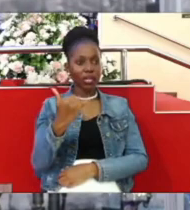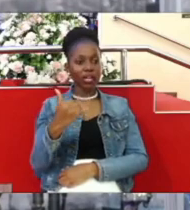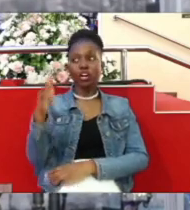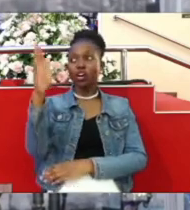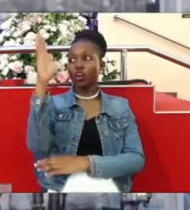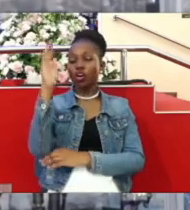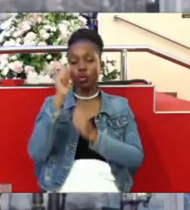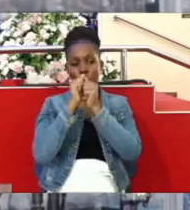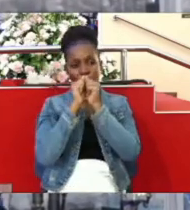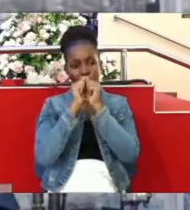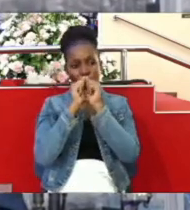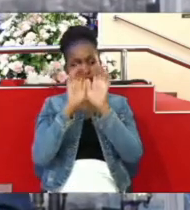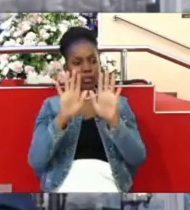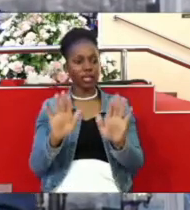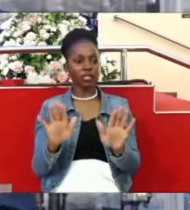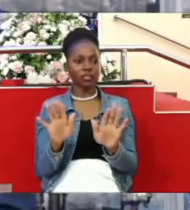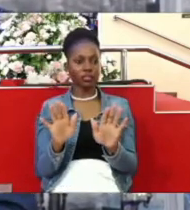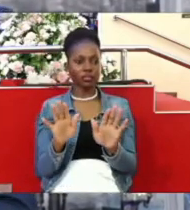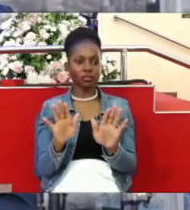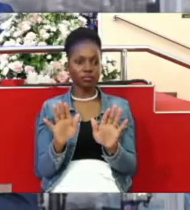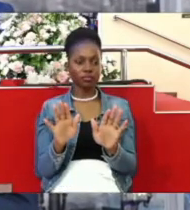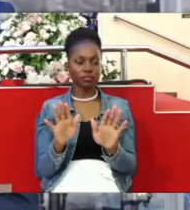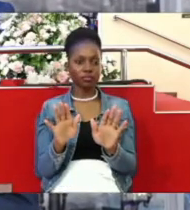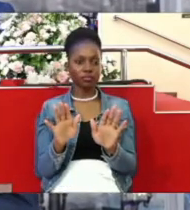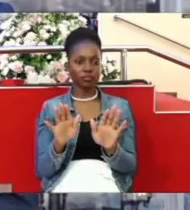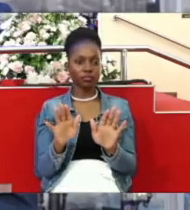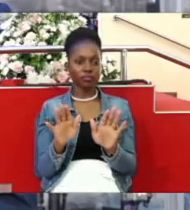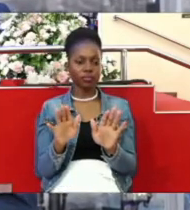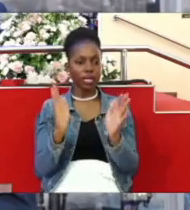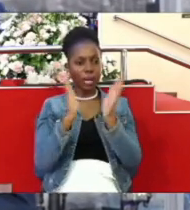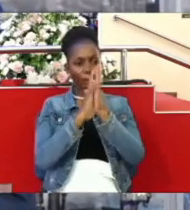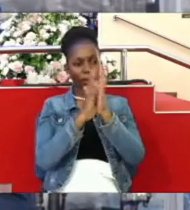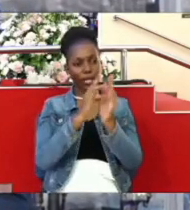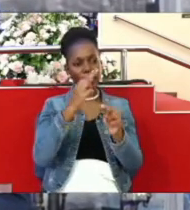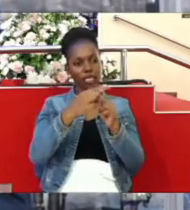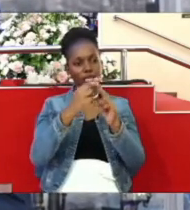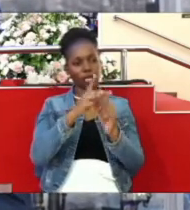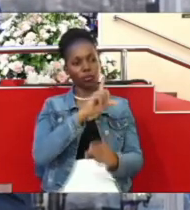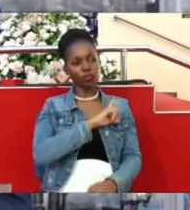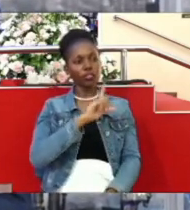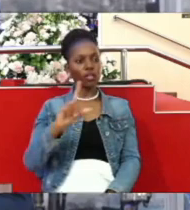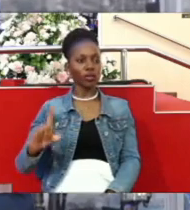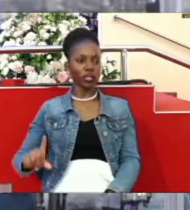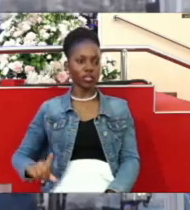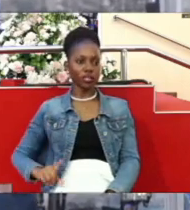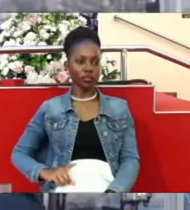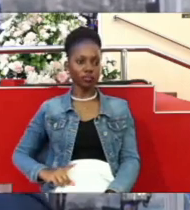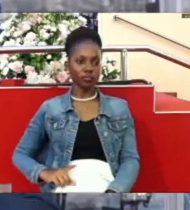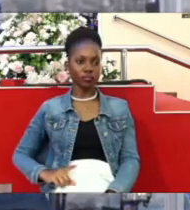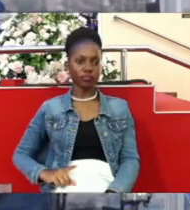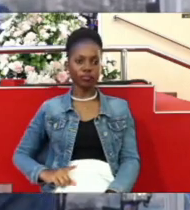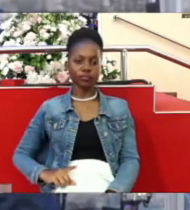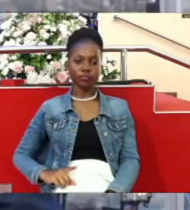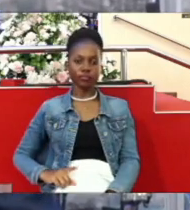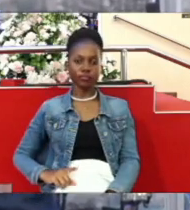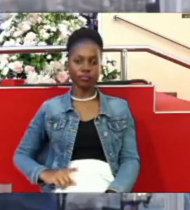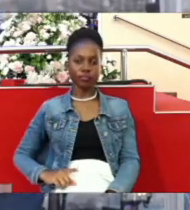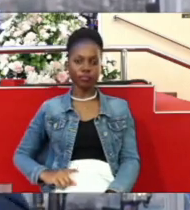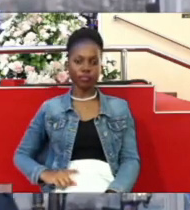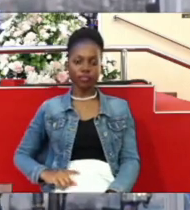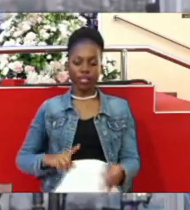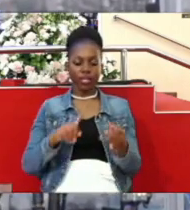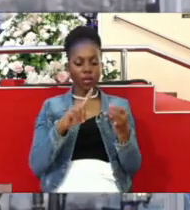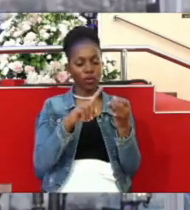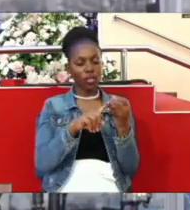That child will be an Ishmael. Praise the name of the Lord. Now, the second well I would like us to